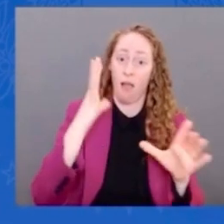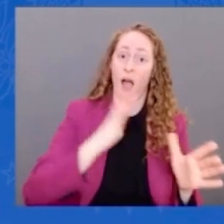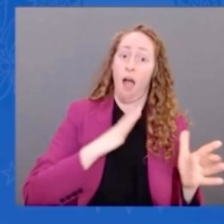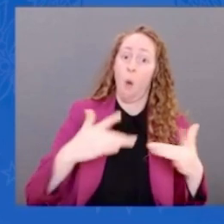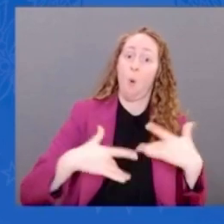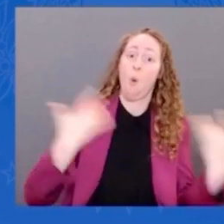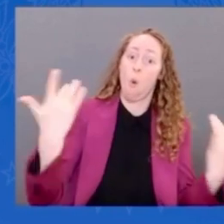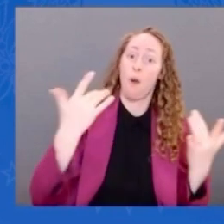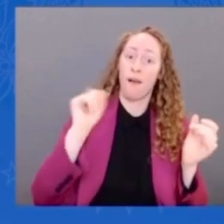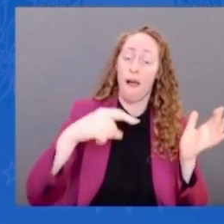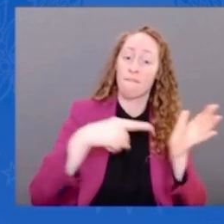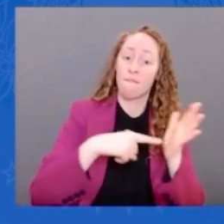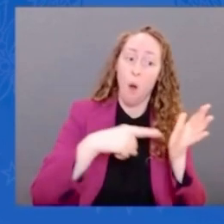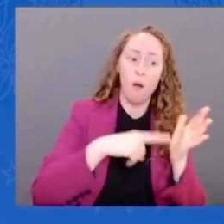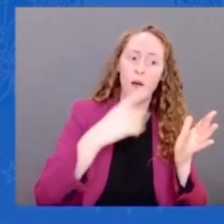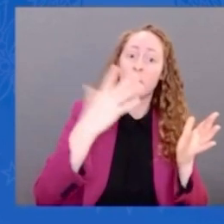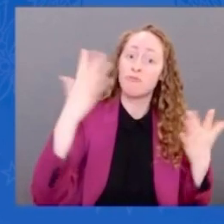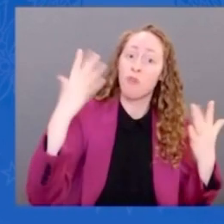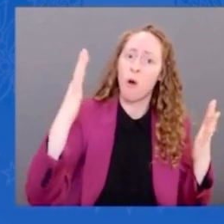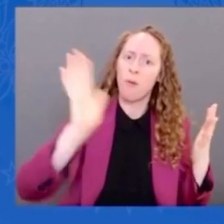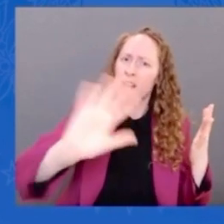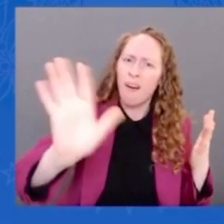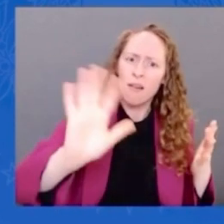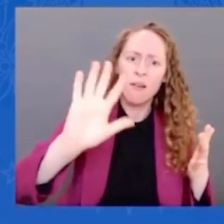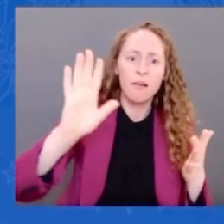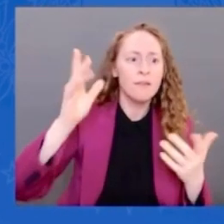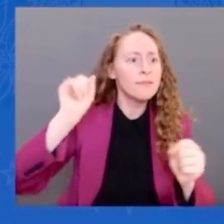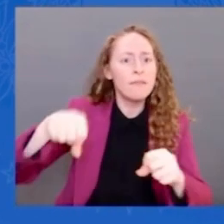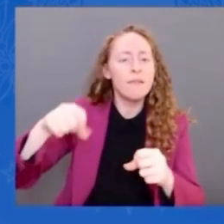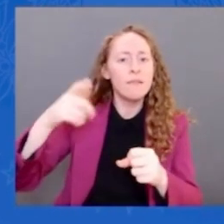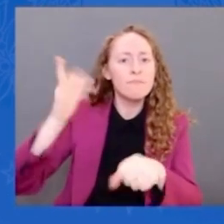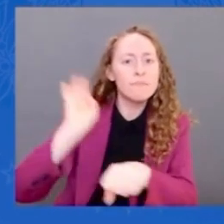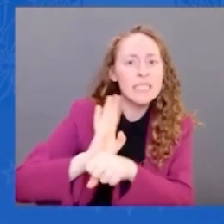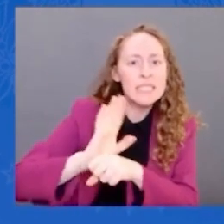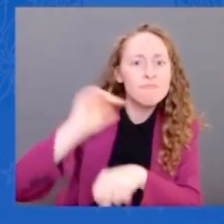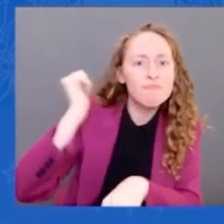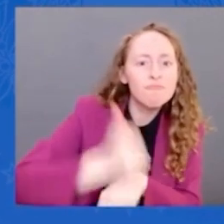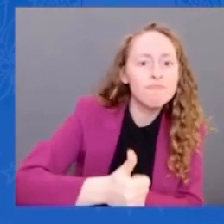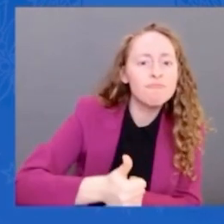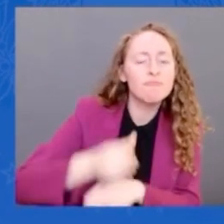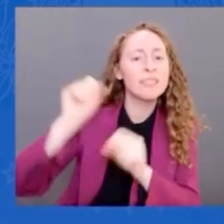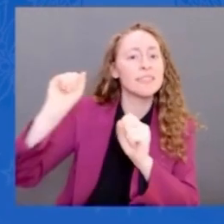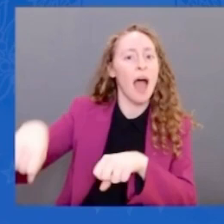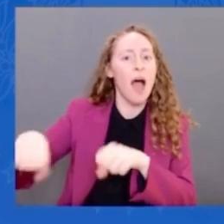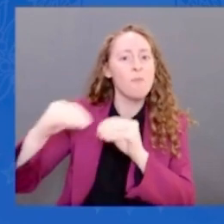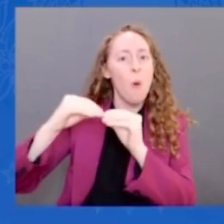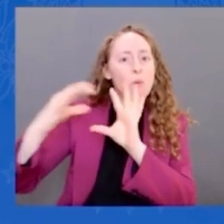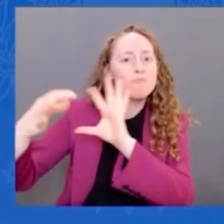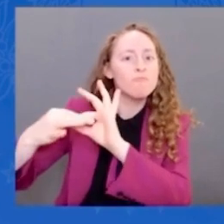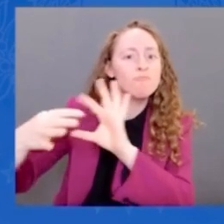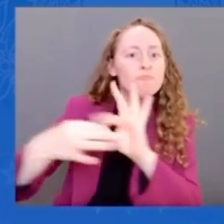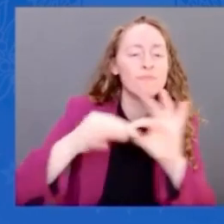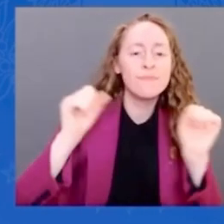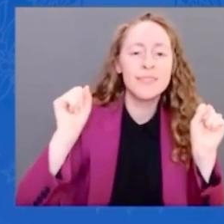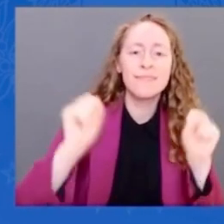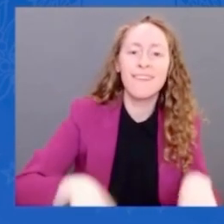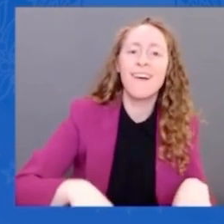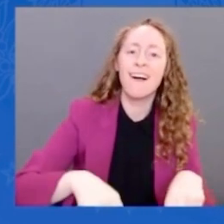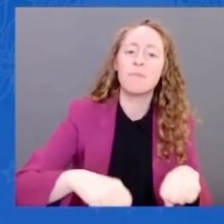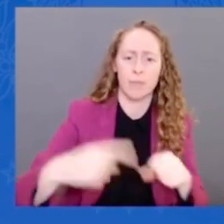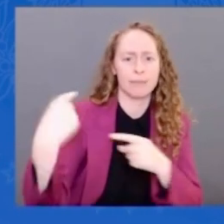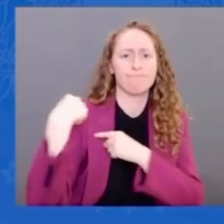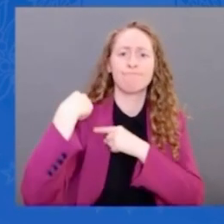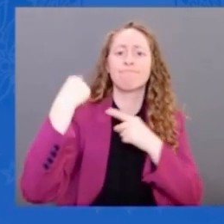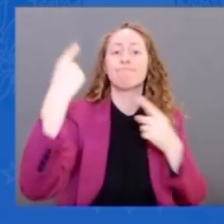businesses, more connectivity, so many people in so many communities that have been left behind. Already, more than 11.5